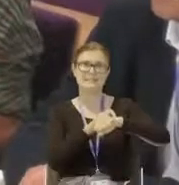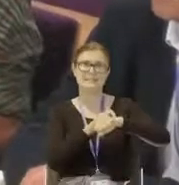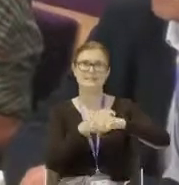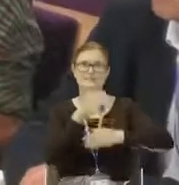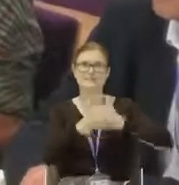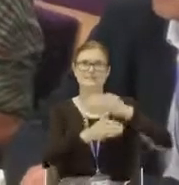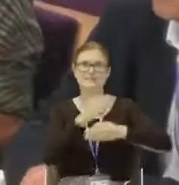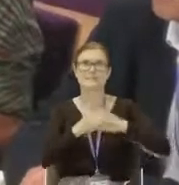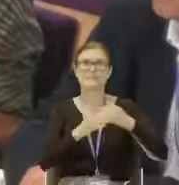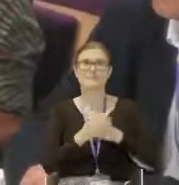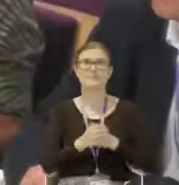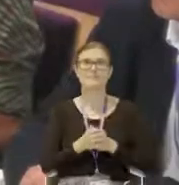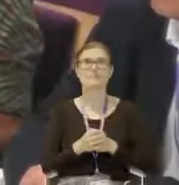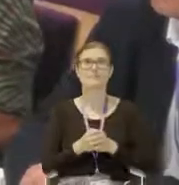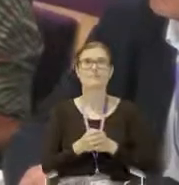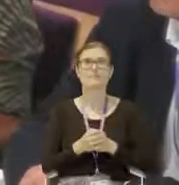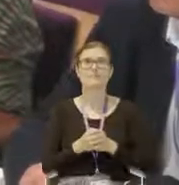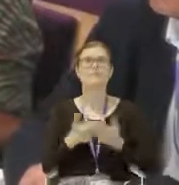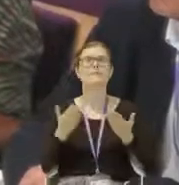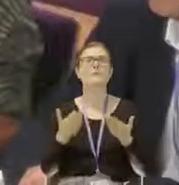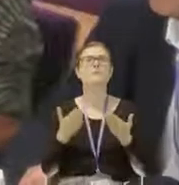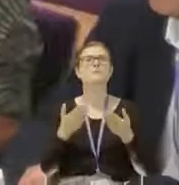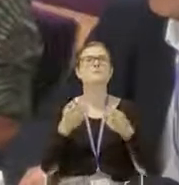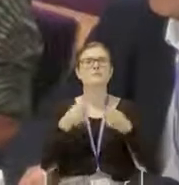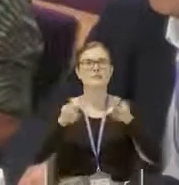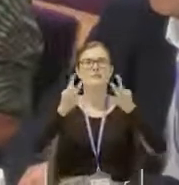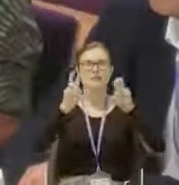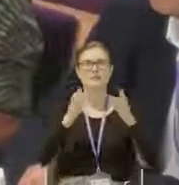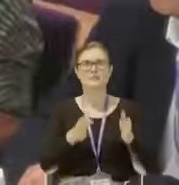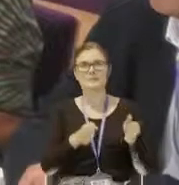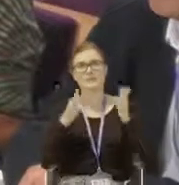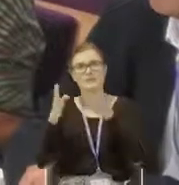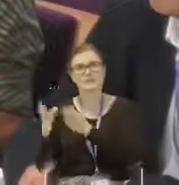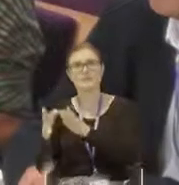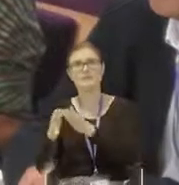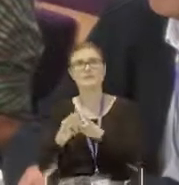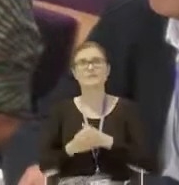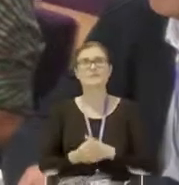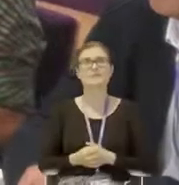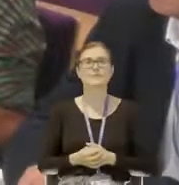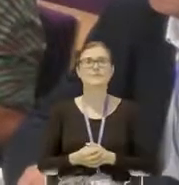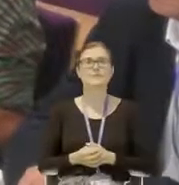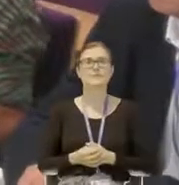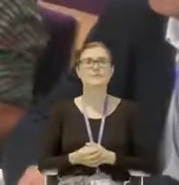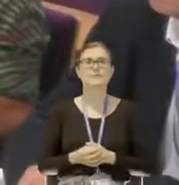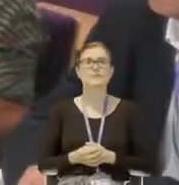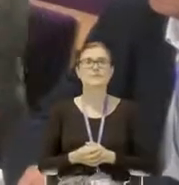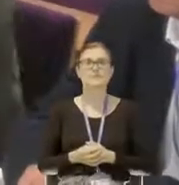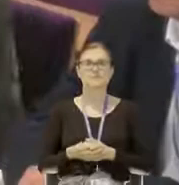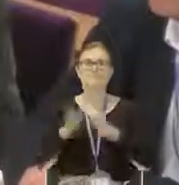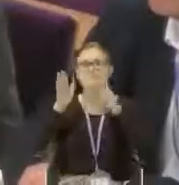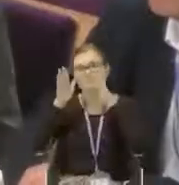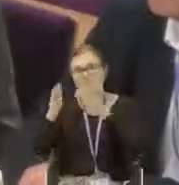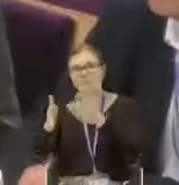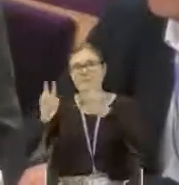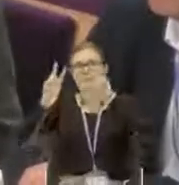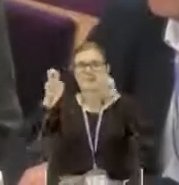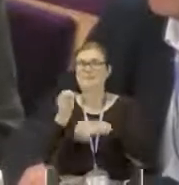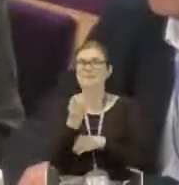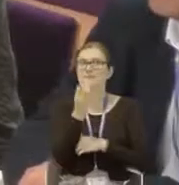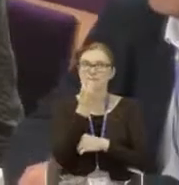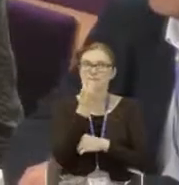that this is robbing people of their potential in our society. So to start us